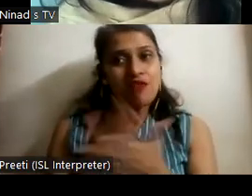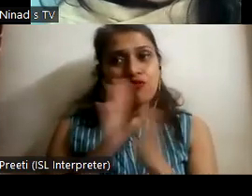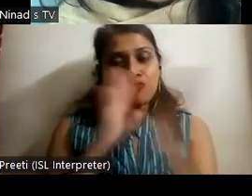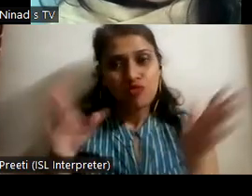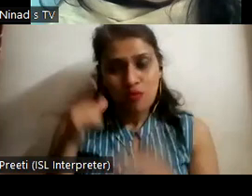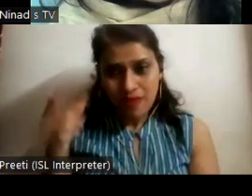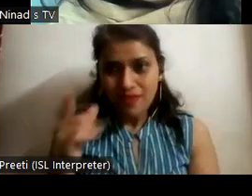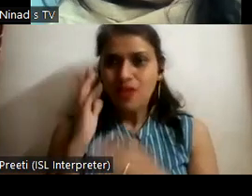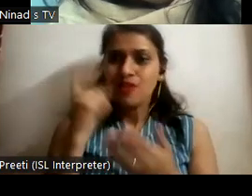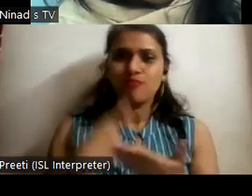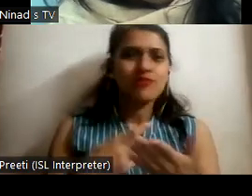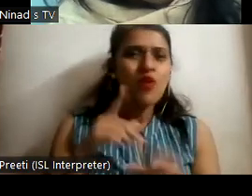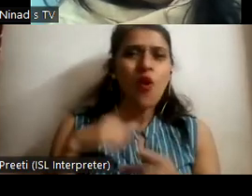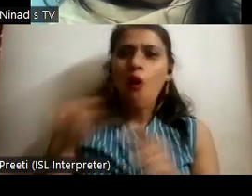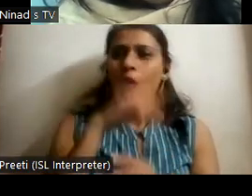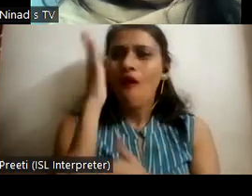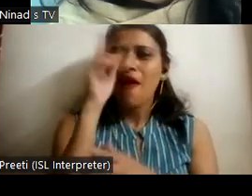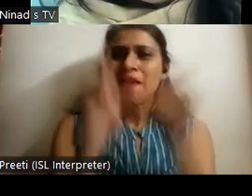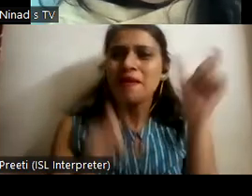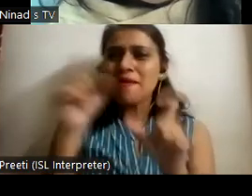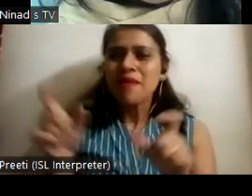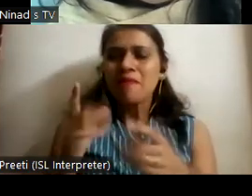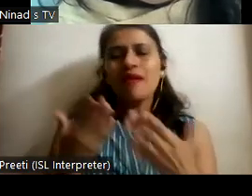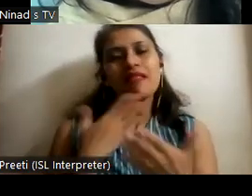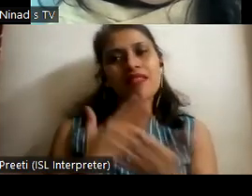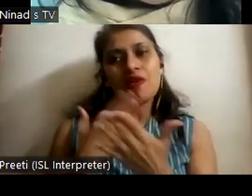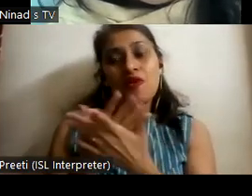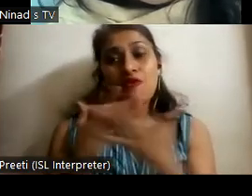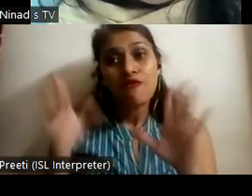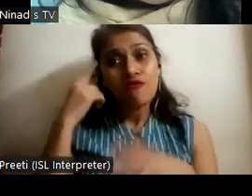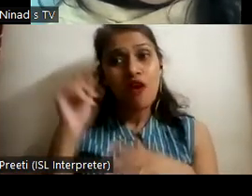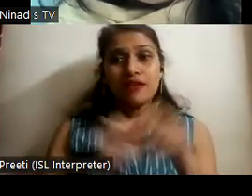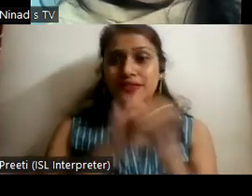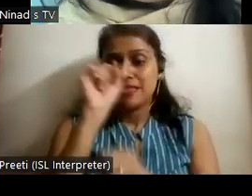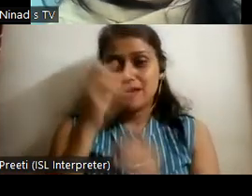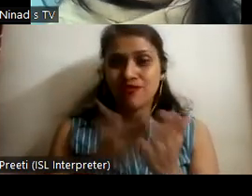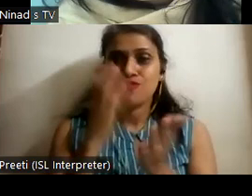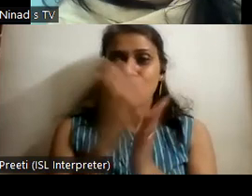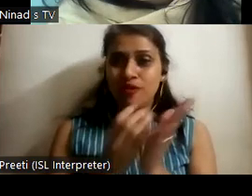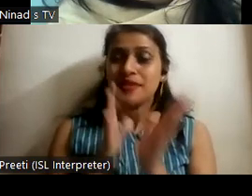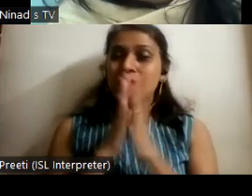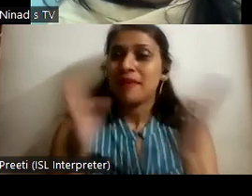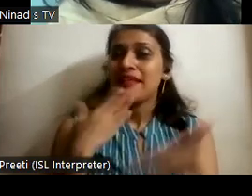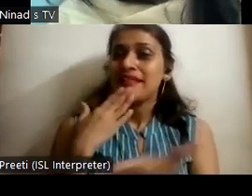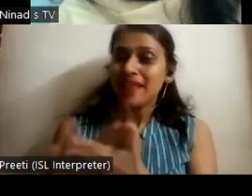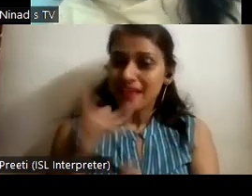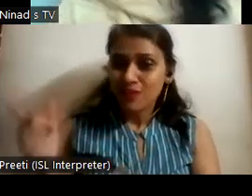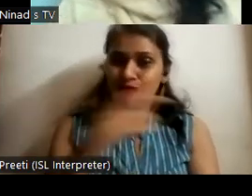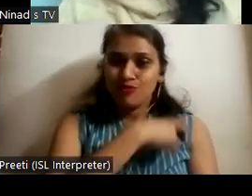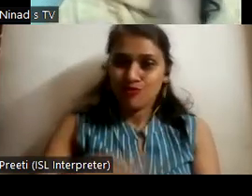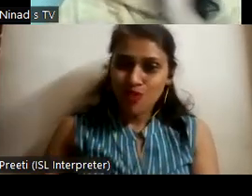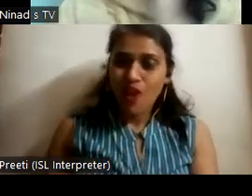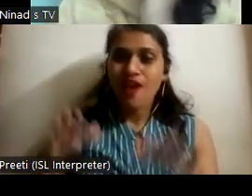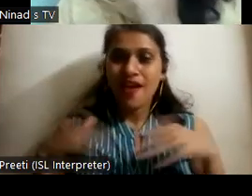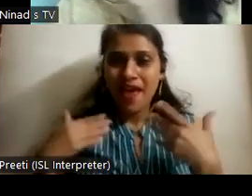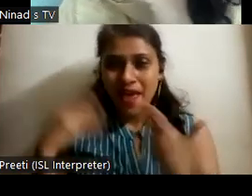been supporting us for the certificate course. A big thank you to Preeti ji and Arun ji, Manisha ji, Saurabh ji, for,